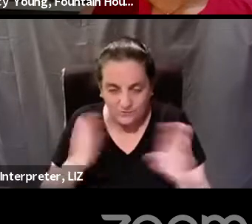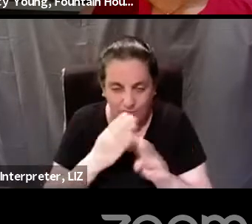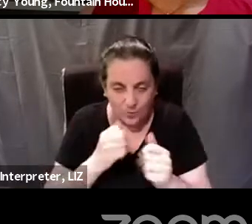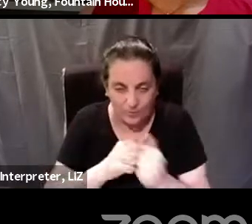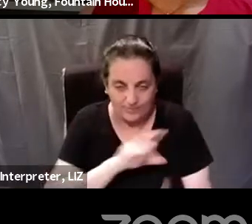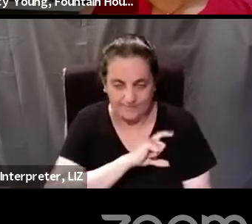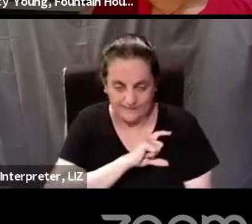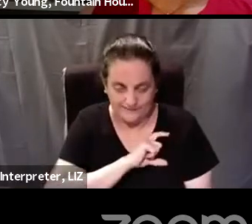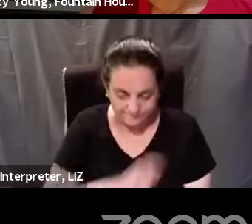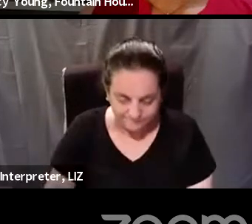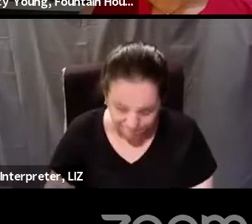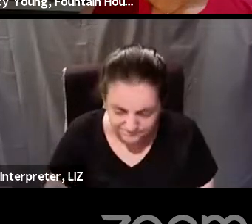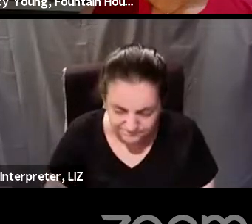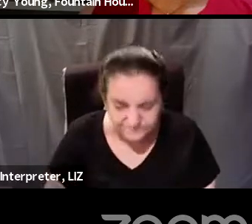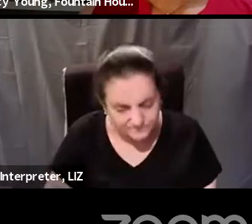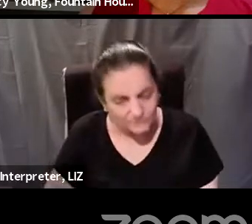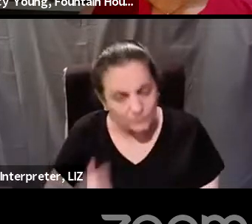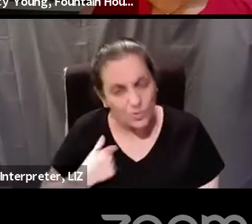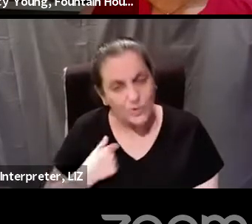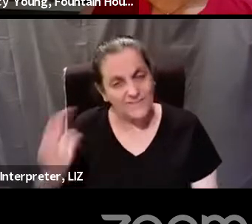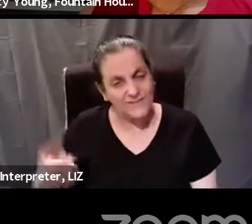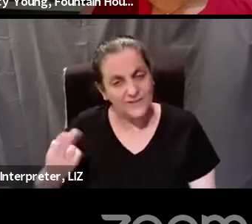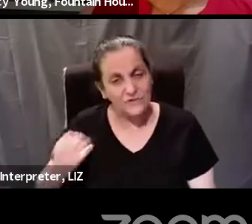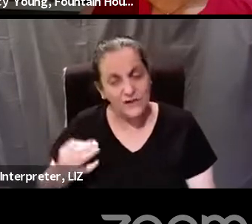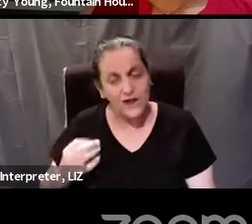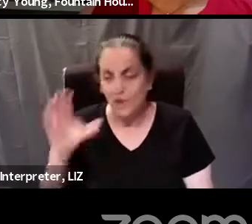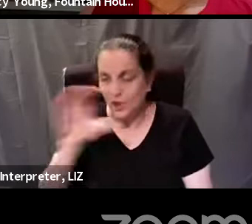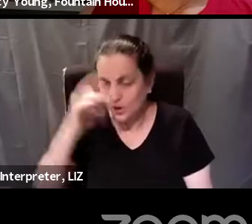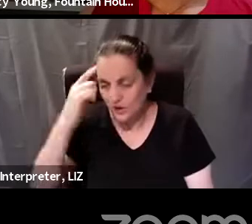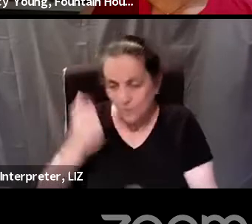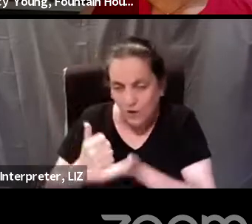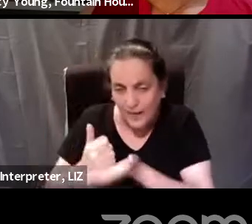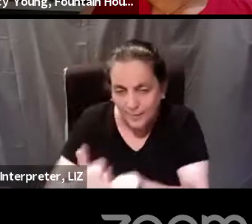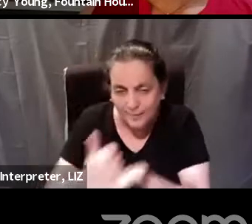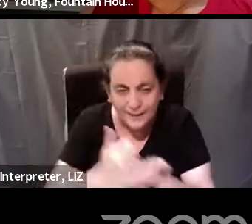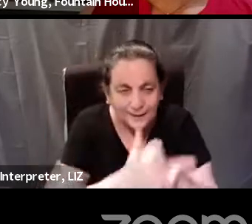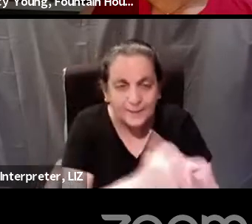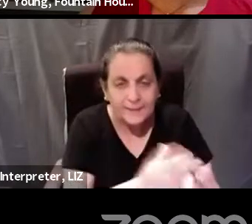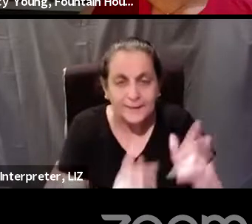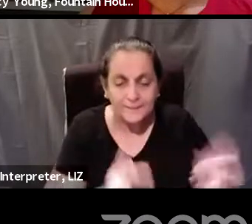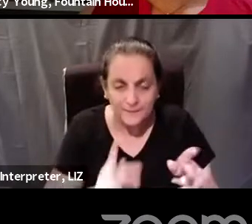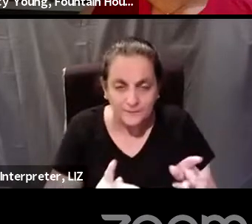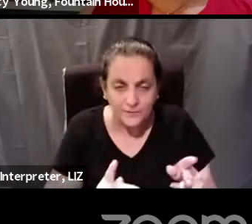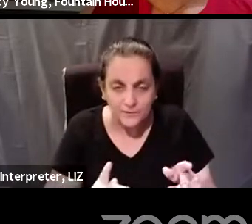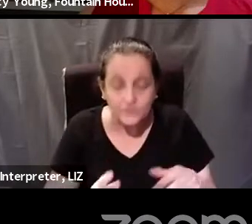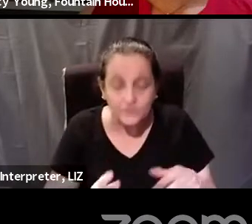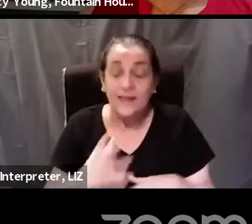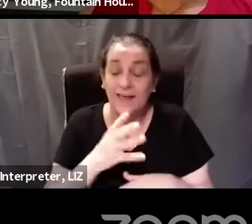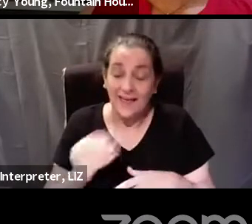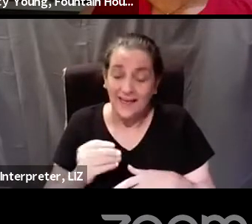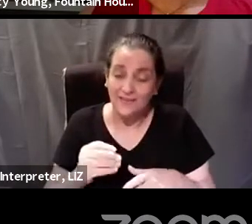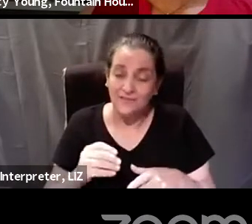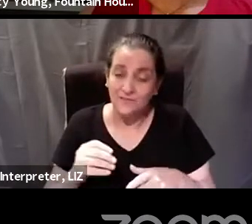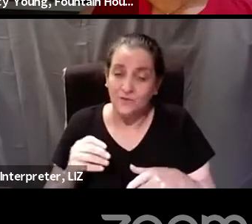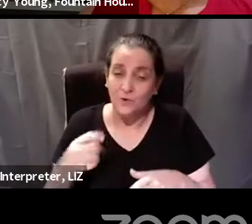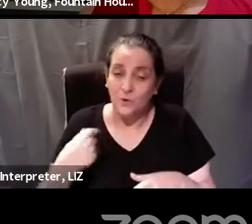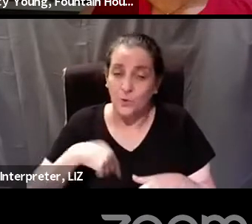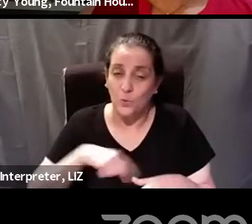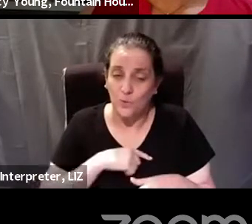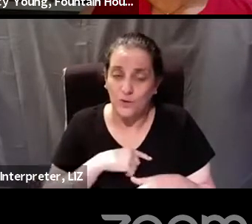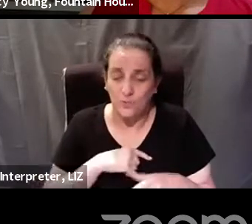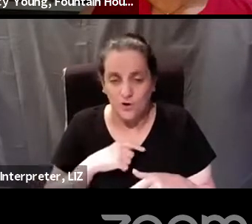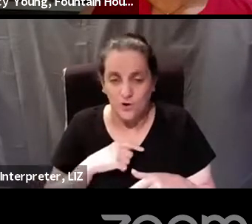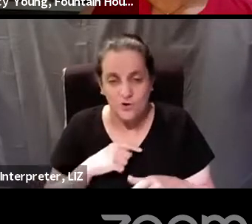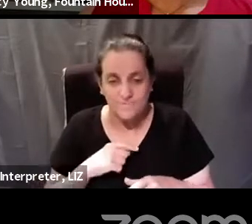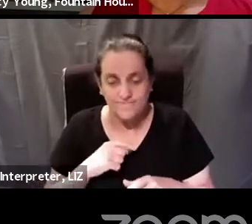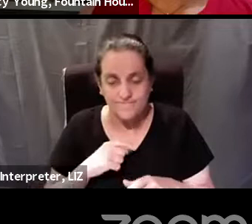of looking to help people in the neighborhood, first with just Breaking Ground. And we were sort of ahead of the